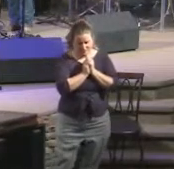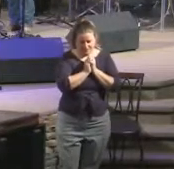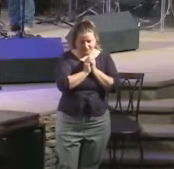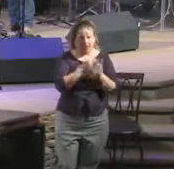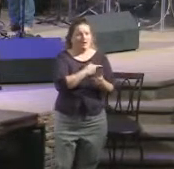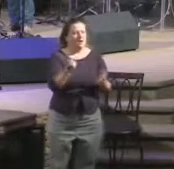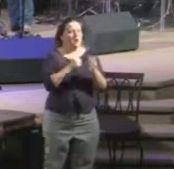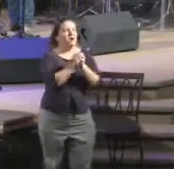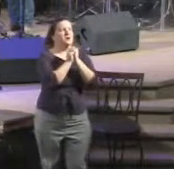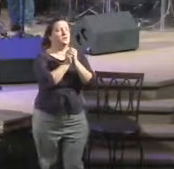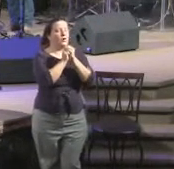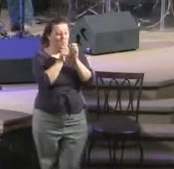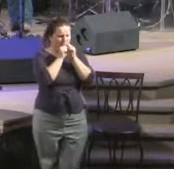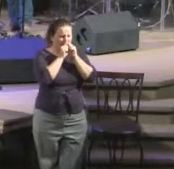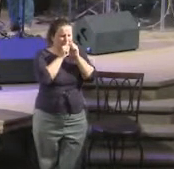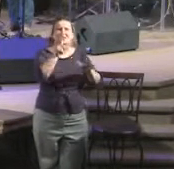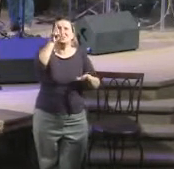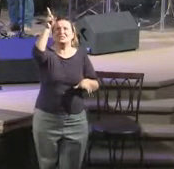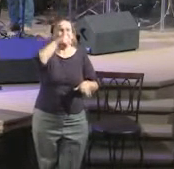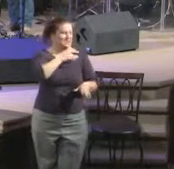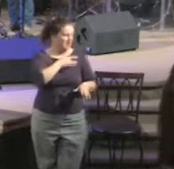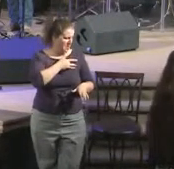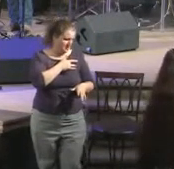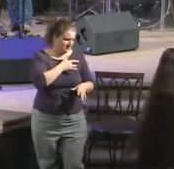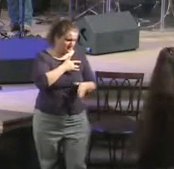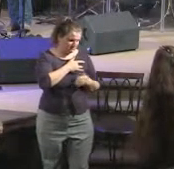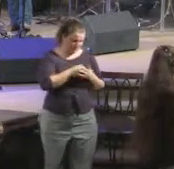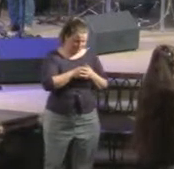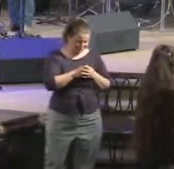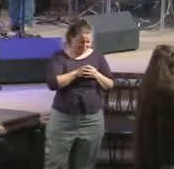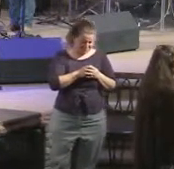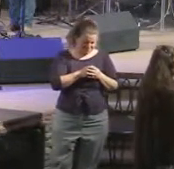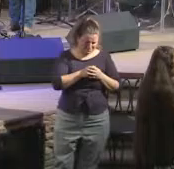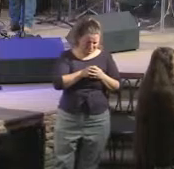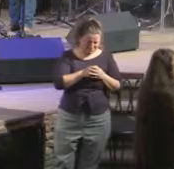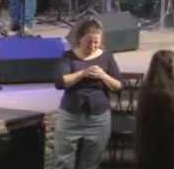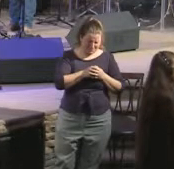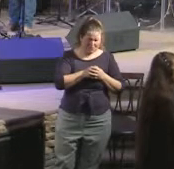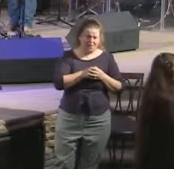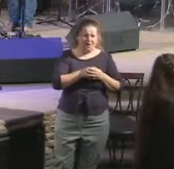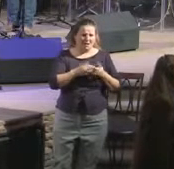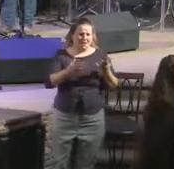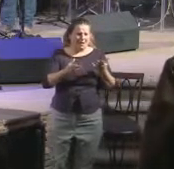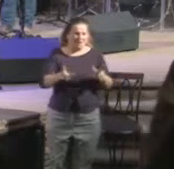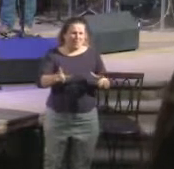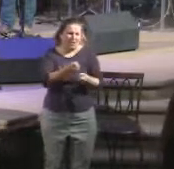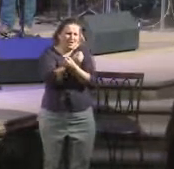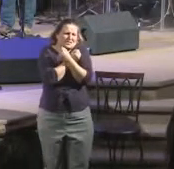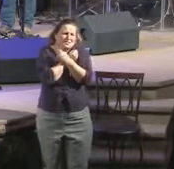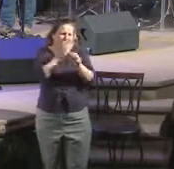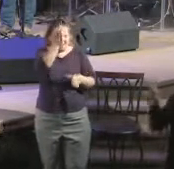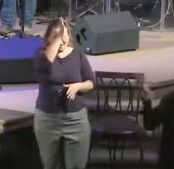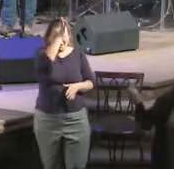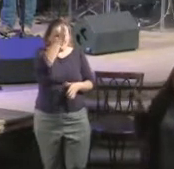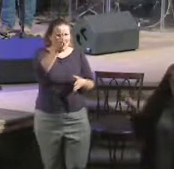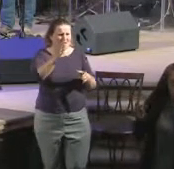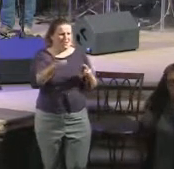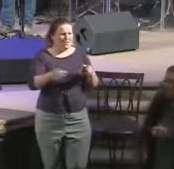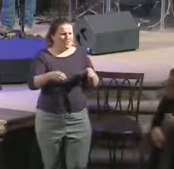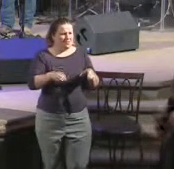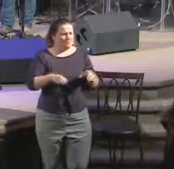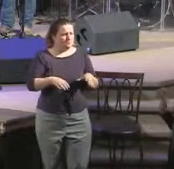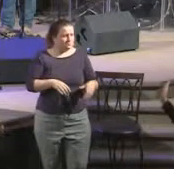our worship blesses his heart. And what does a loving father do when his heart is full?